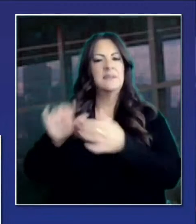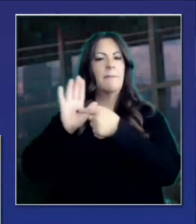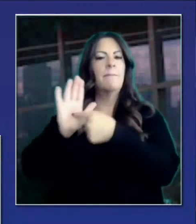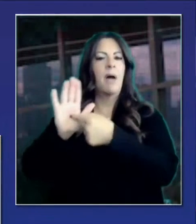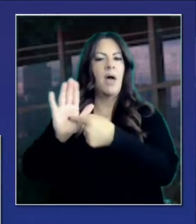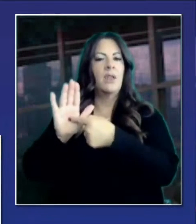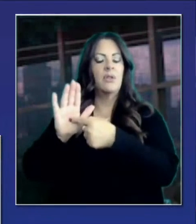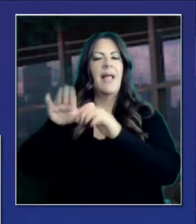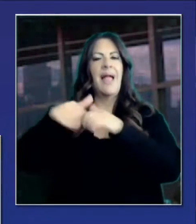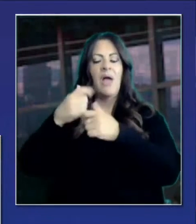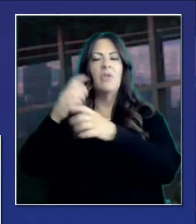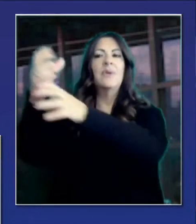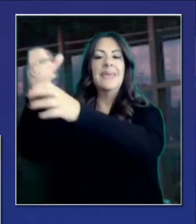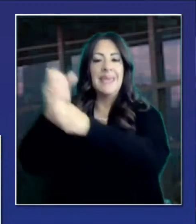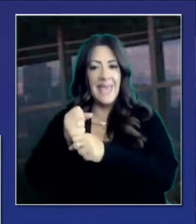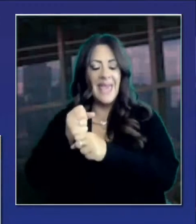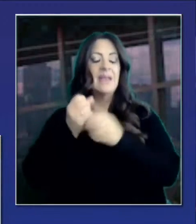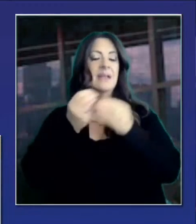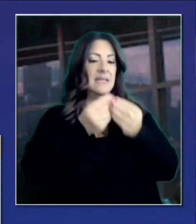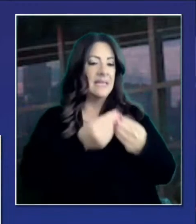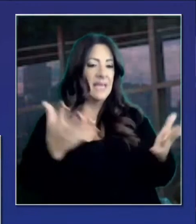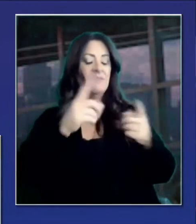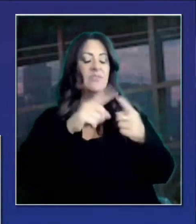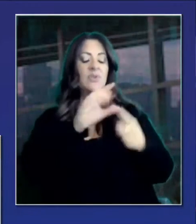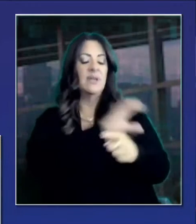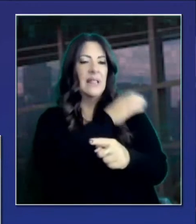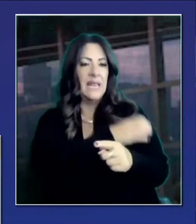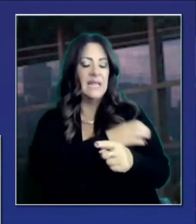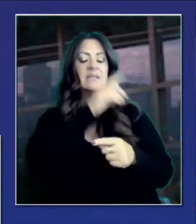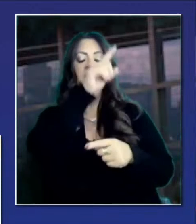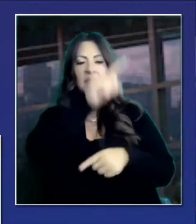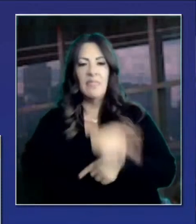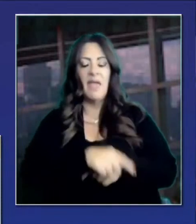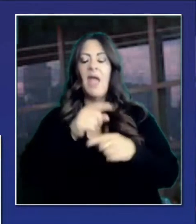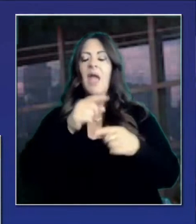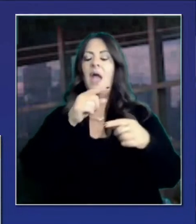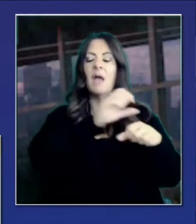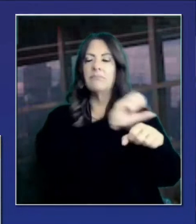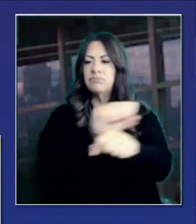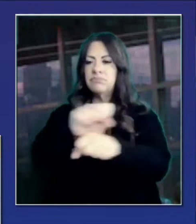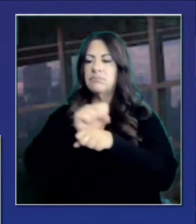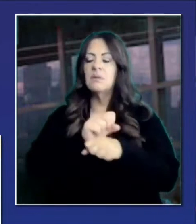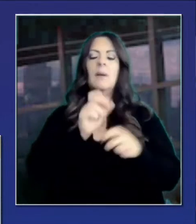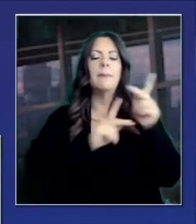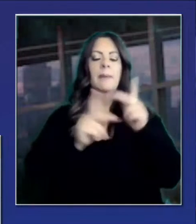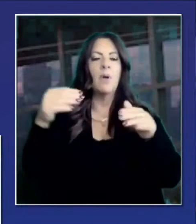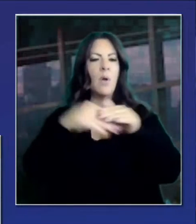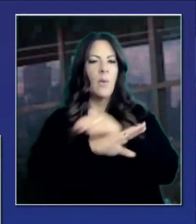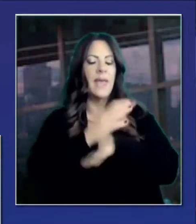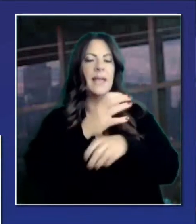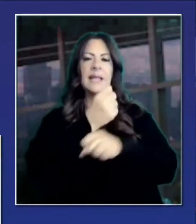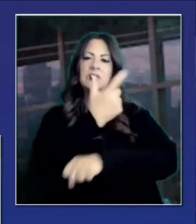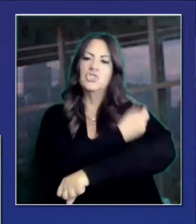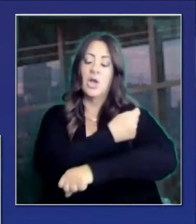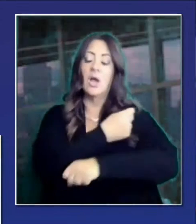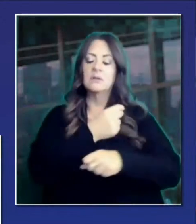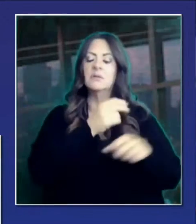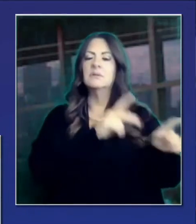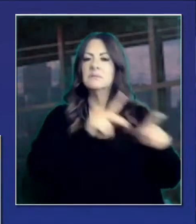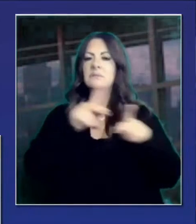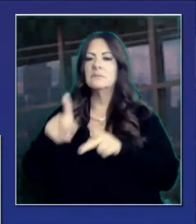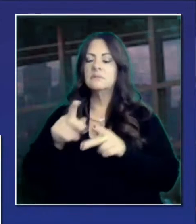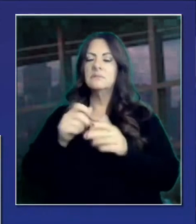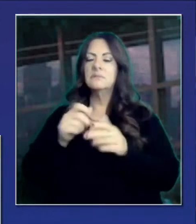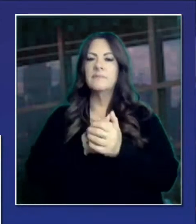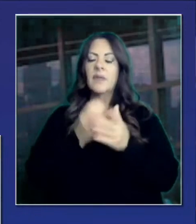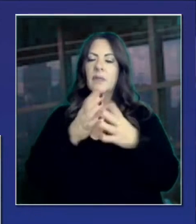terms of fast-tracking the distribution of the vaccine to maintain consistency, yes, accountability, transparency, and also allow our